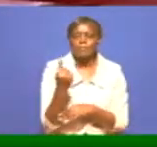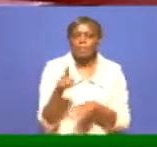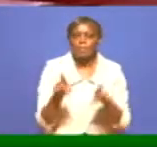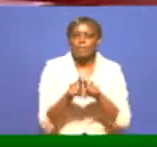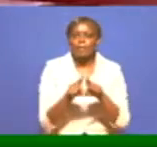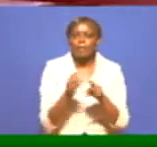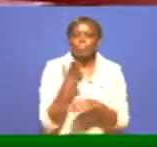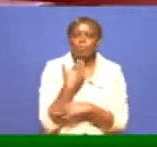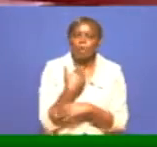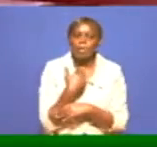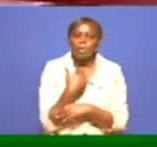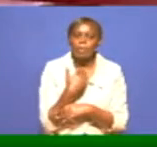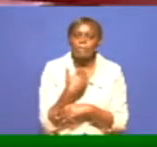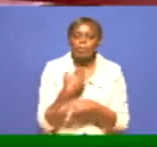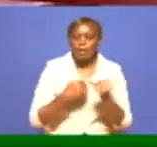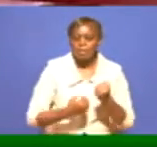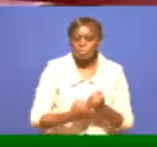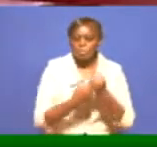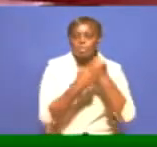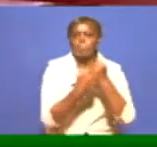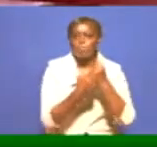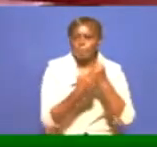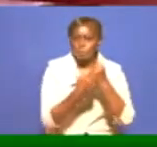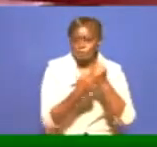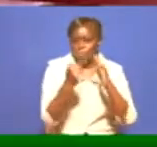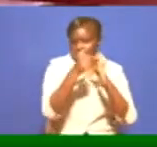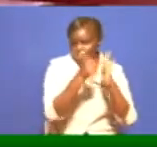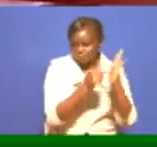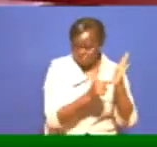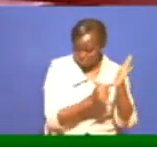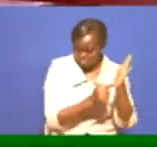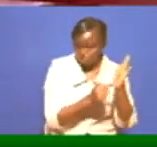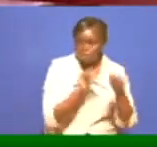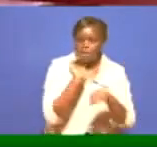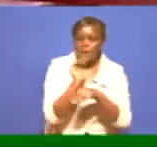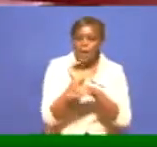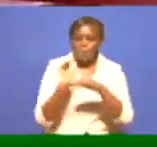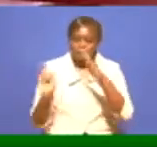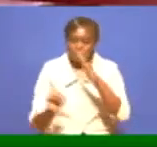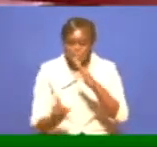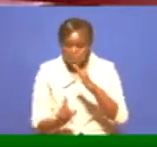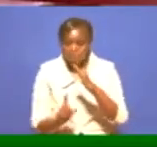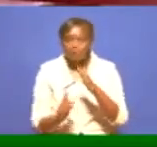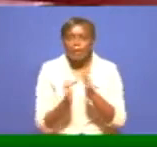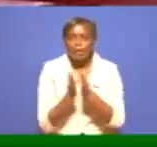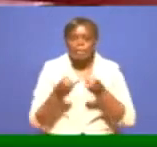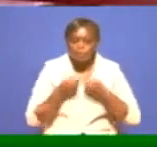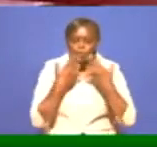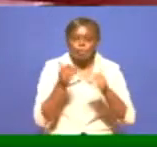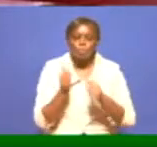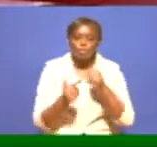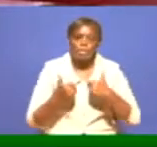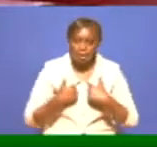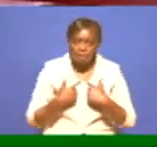to add to it that we had requested and we had talked to the ministry, and the information we had is that